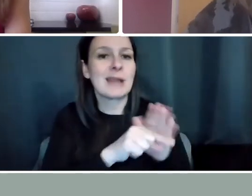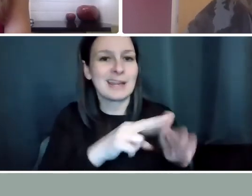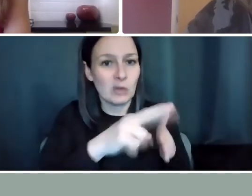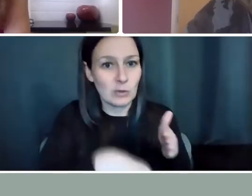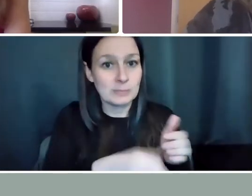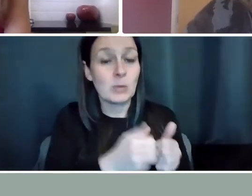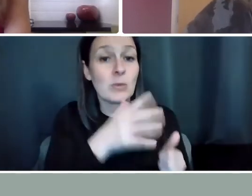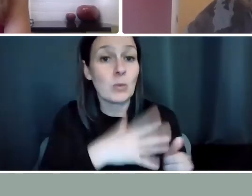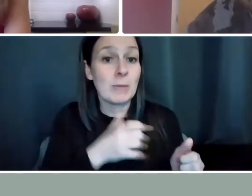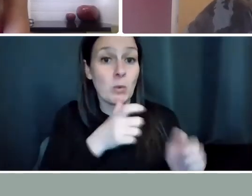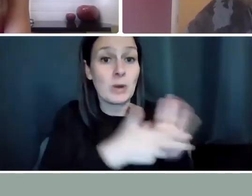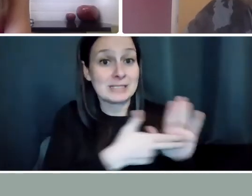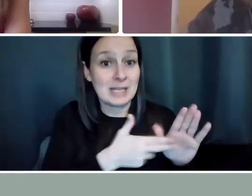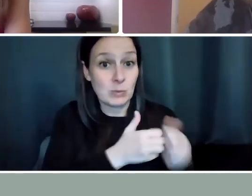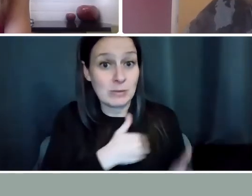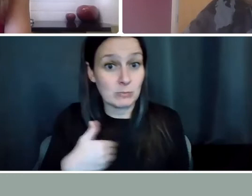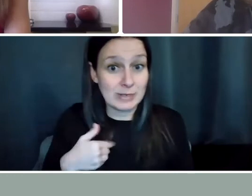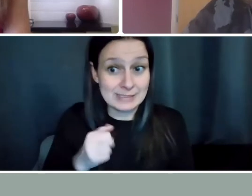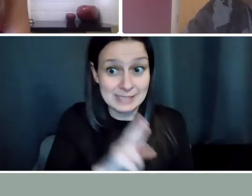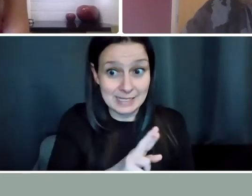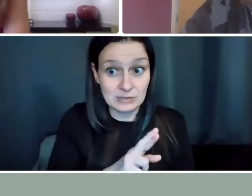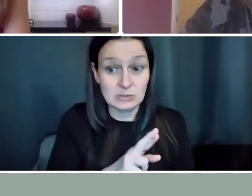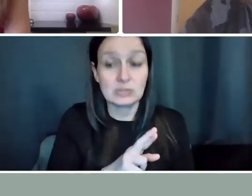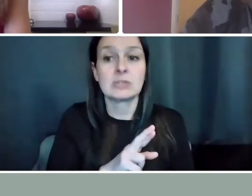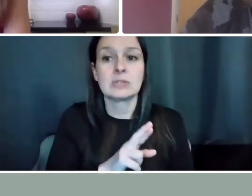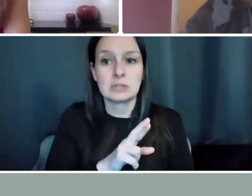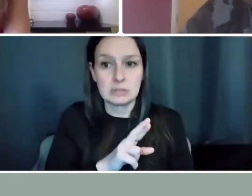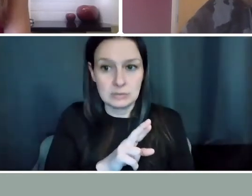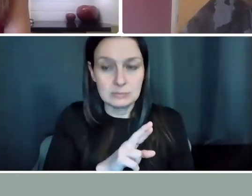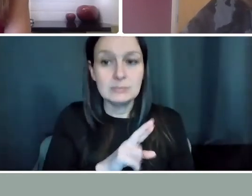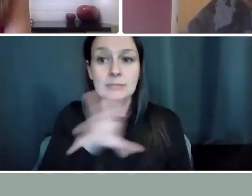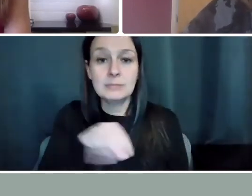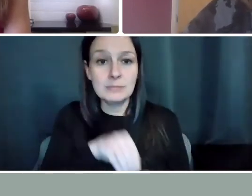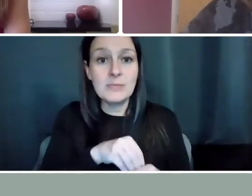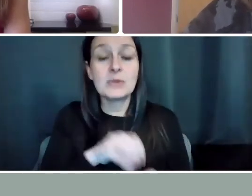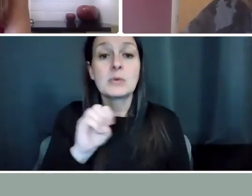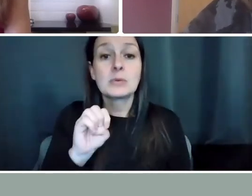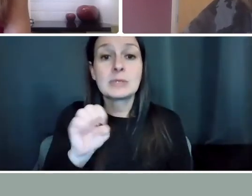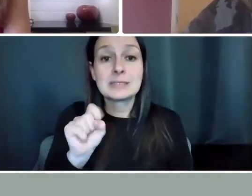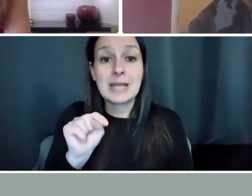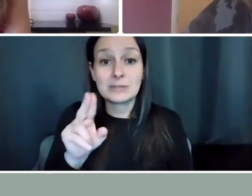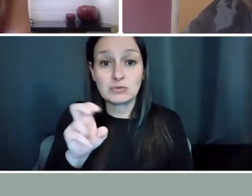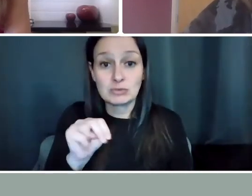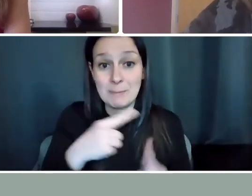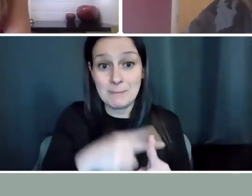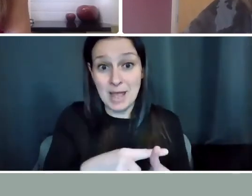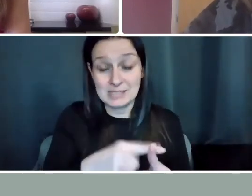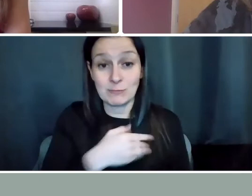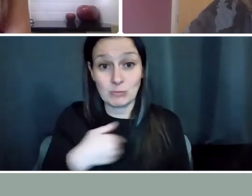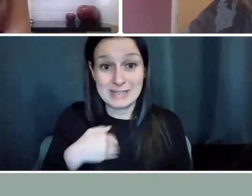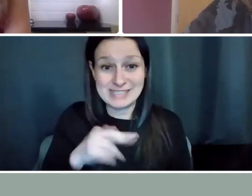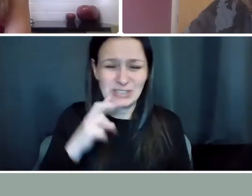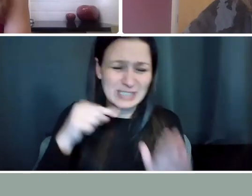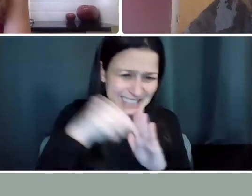in women diagnosed with breast cancer, including an estrogen positive breast cancer. There's been extensive